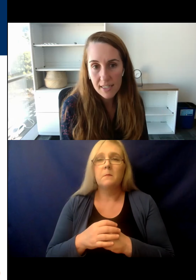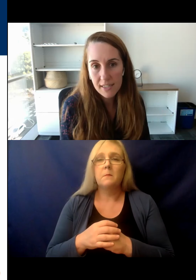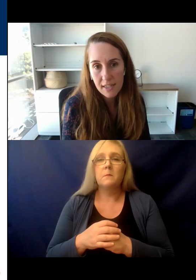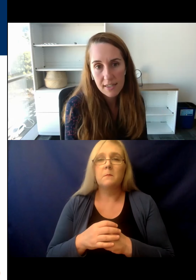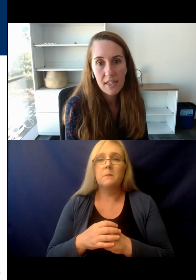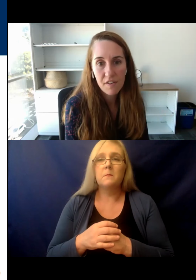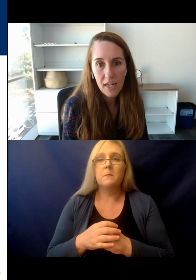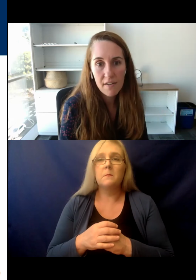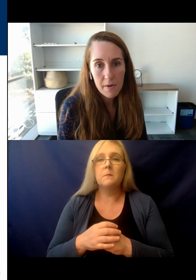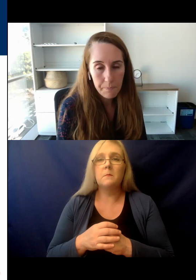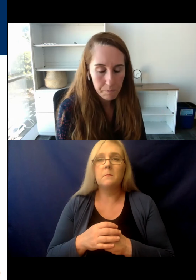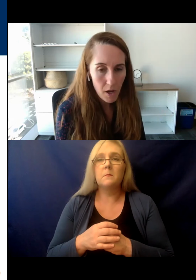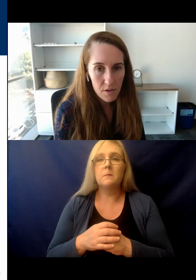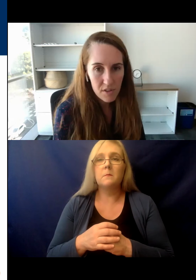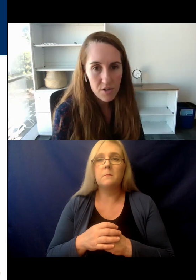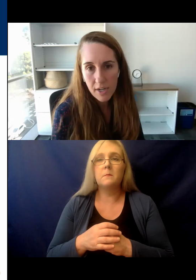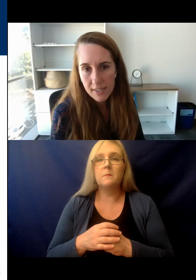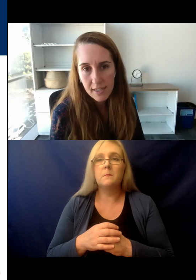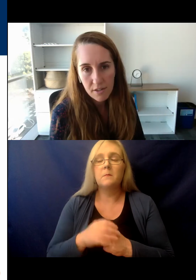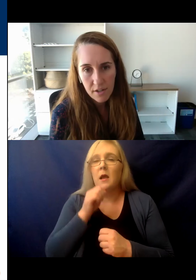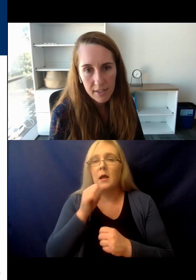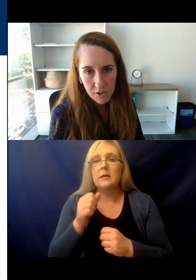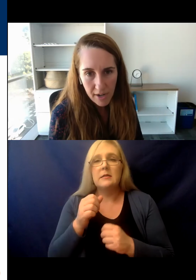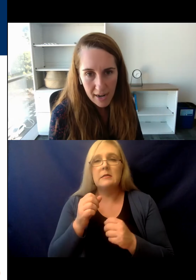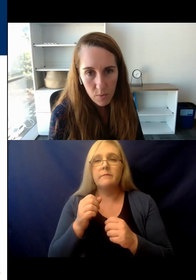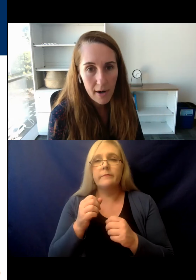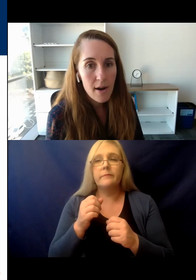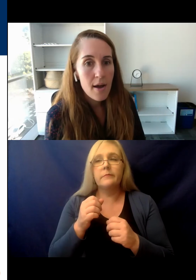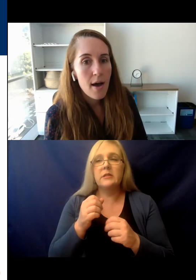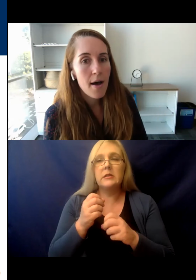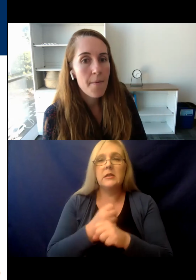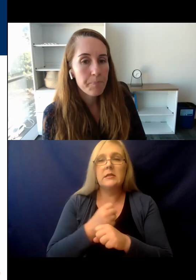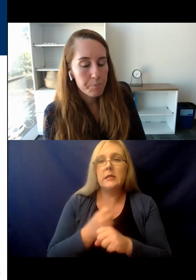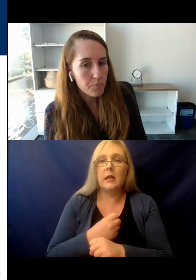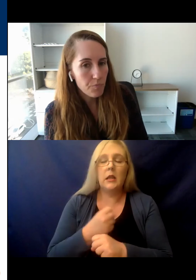not statistically significant even, although you can see that there is a trend where